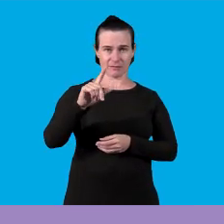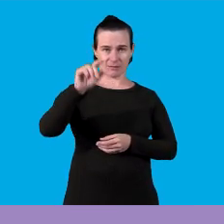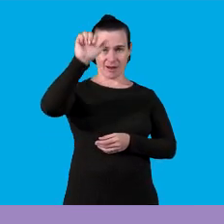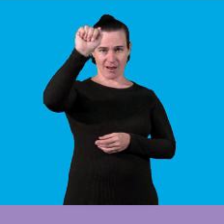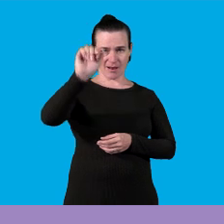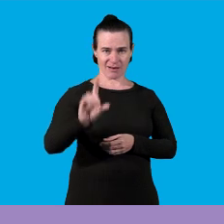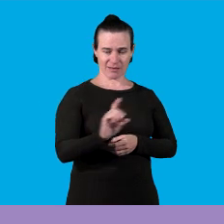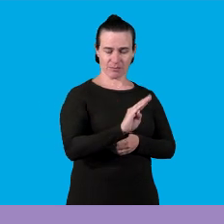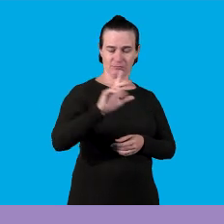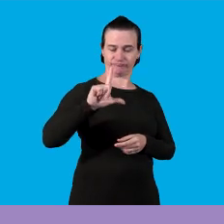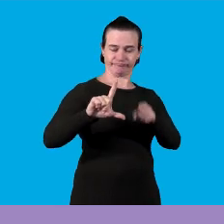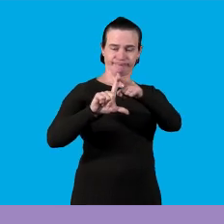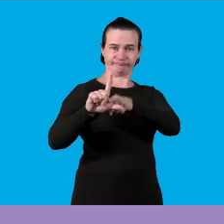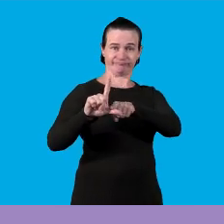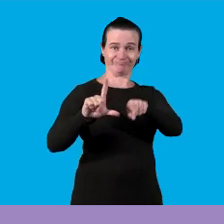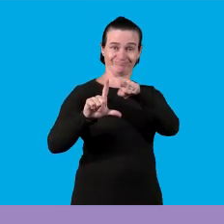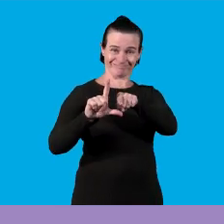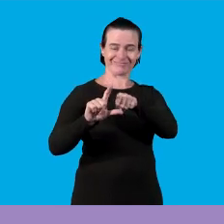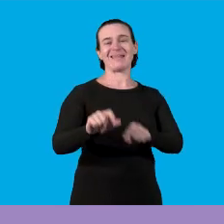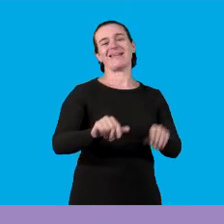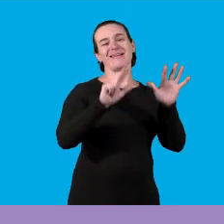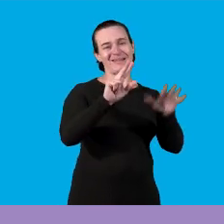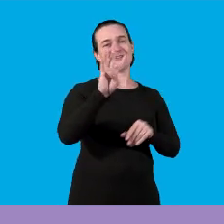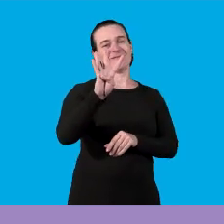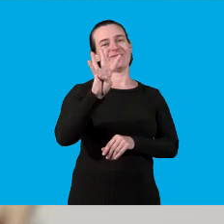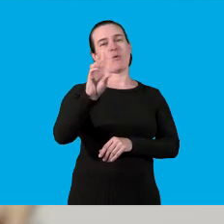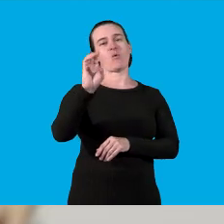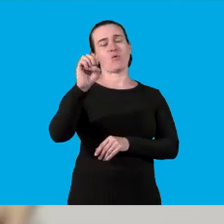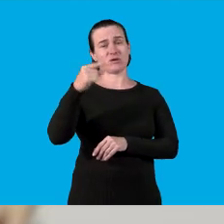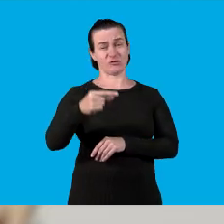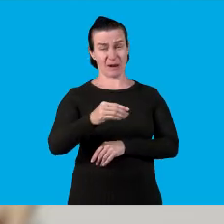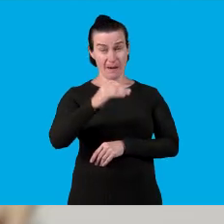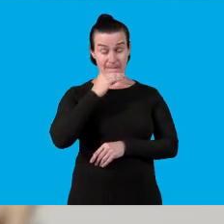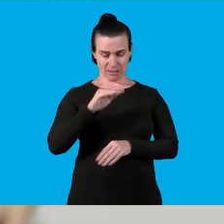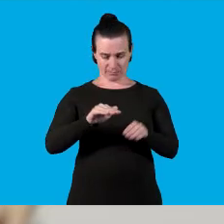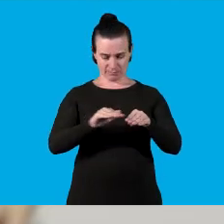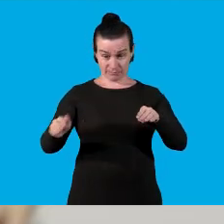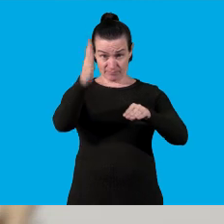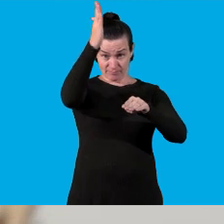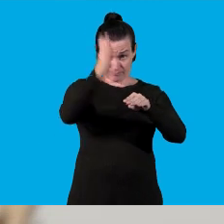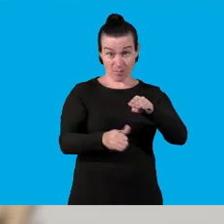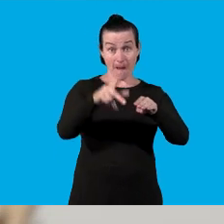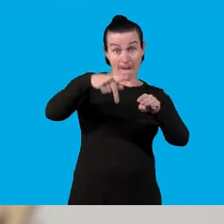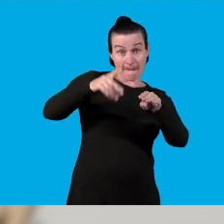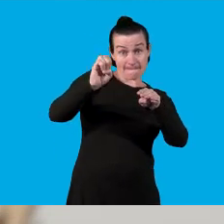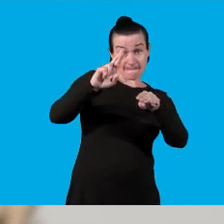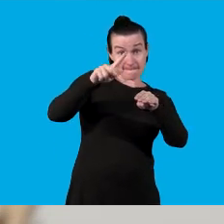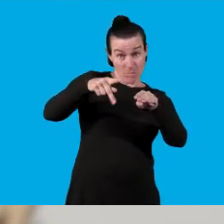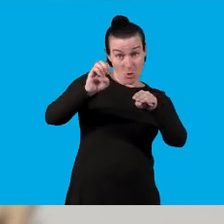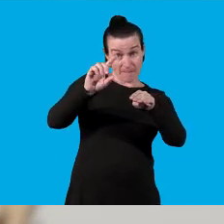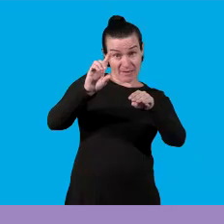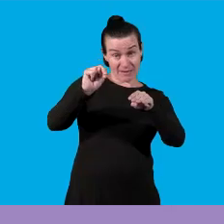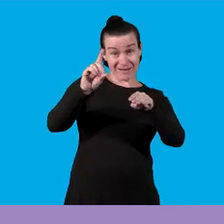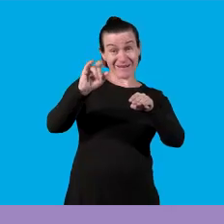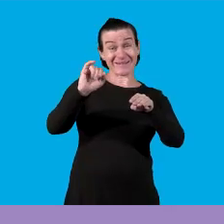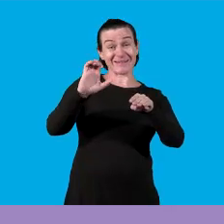degrees. And because it is 84 degrees, it is not 90. Therefore, those two are not perpendicular. And so we